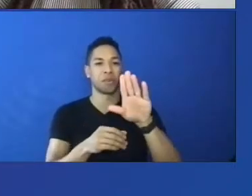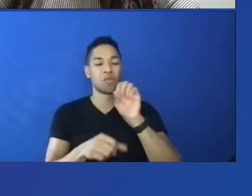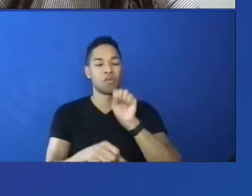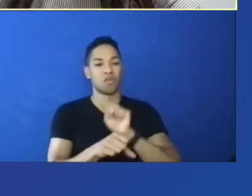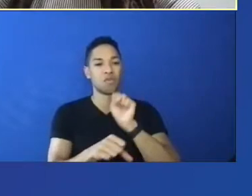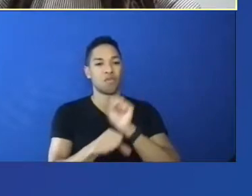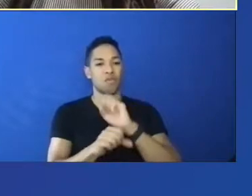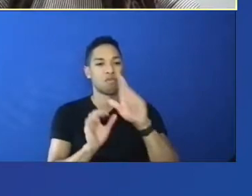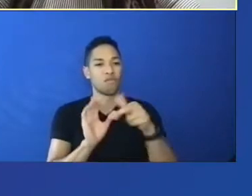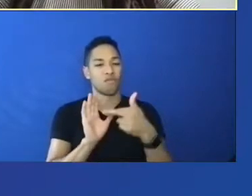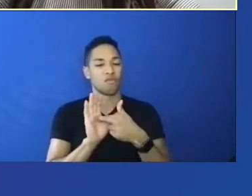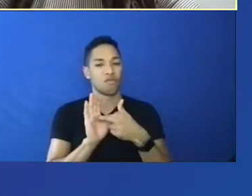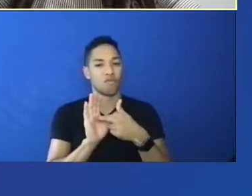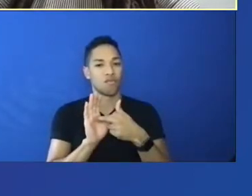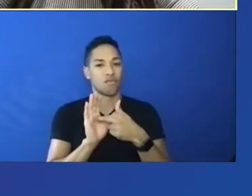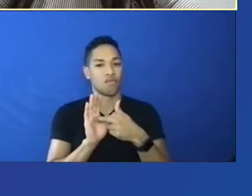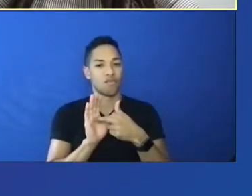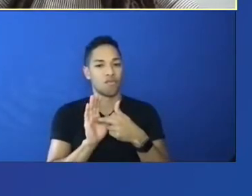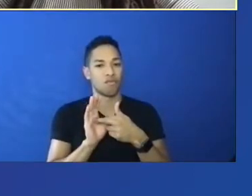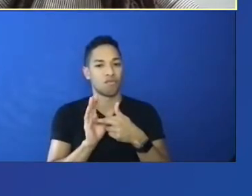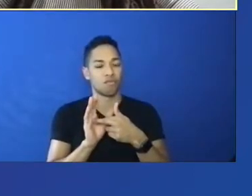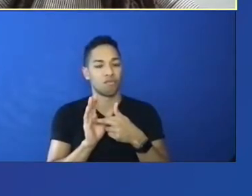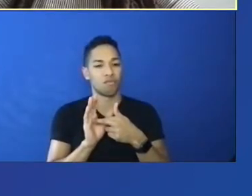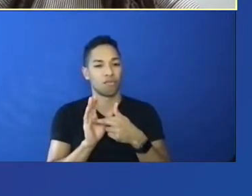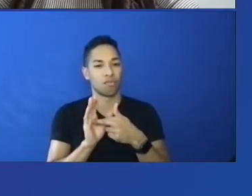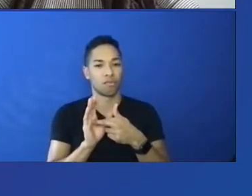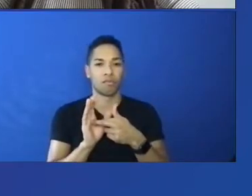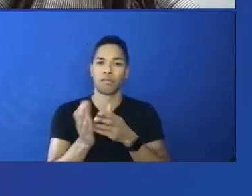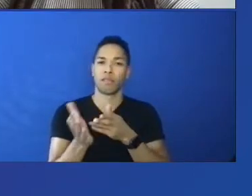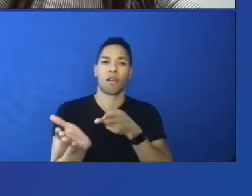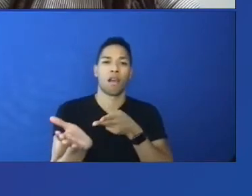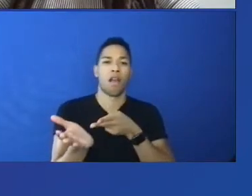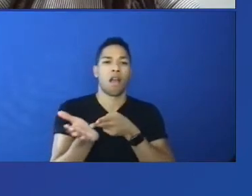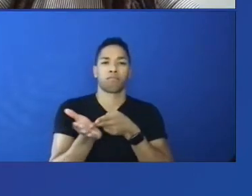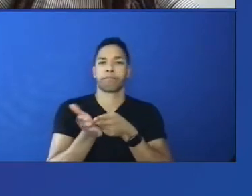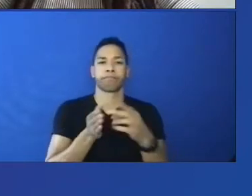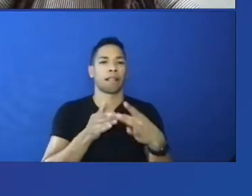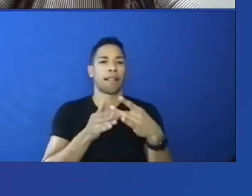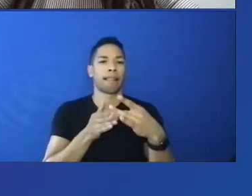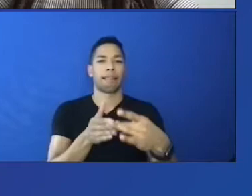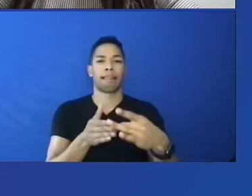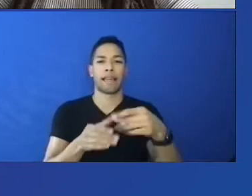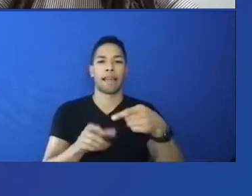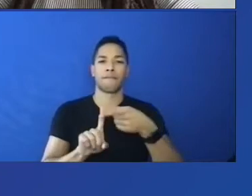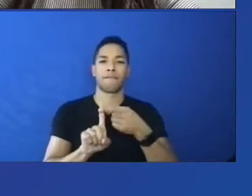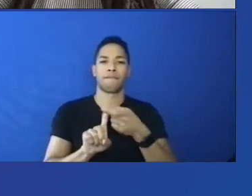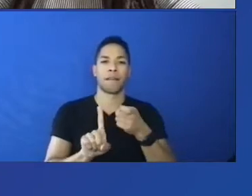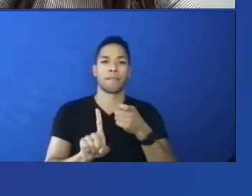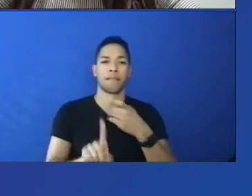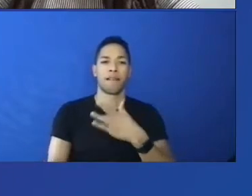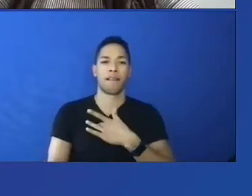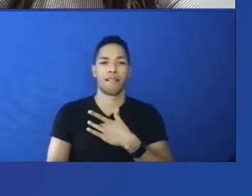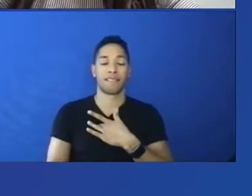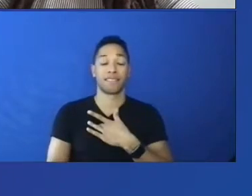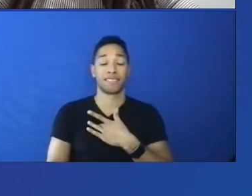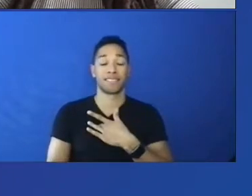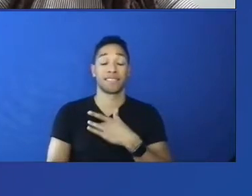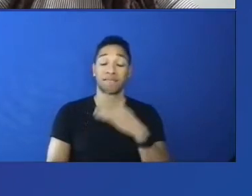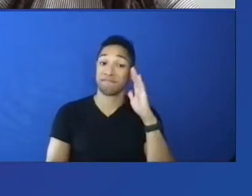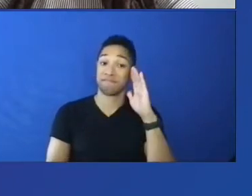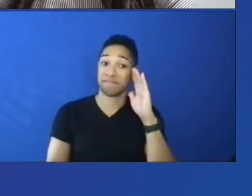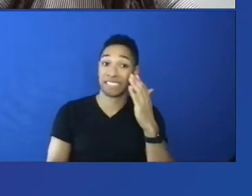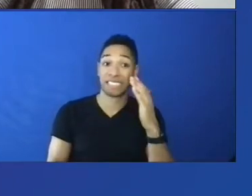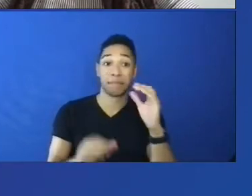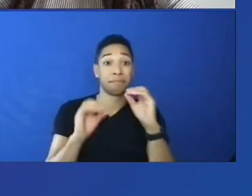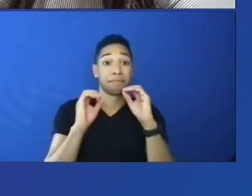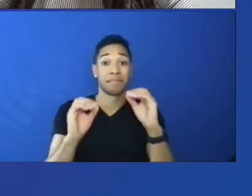being sort of really authentically led by your heart, because it seems like, you know, none